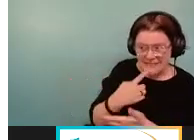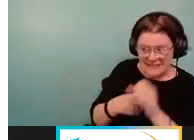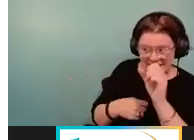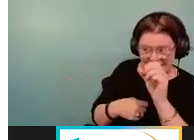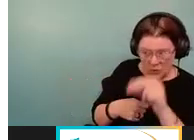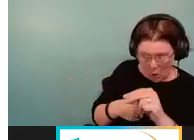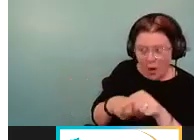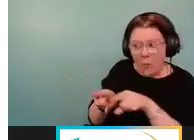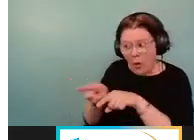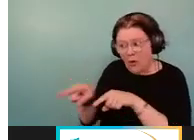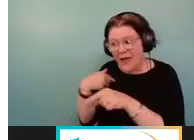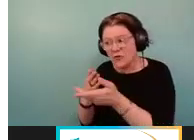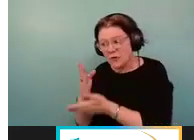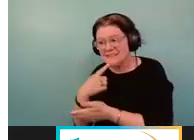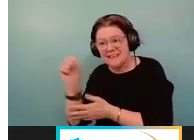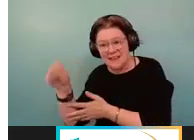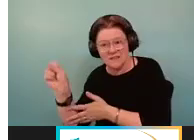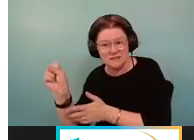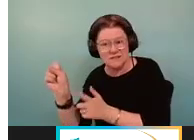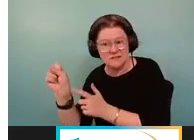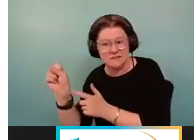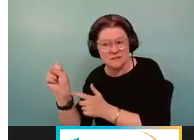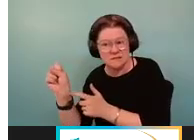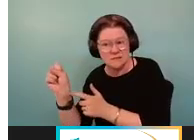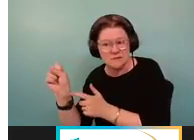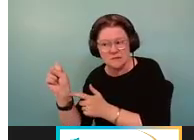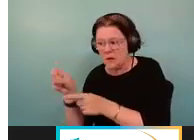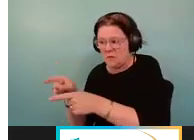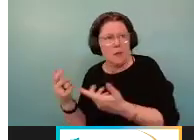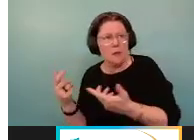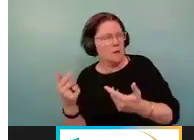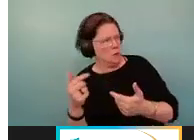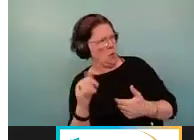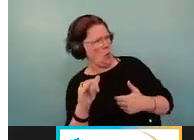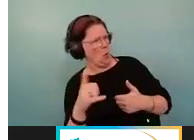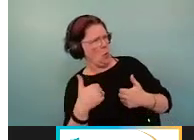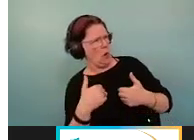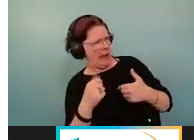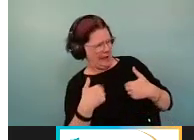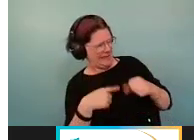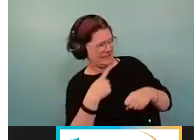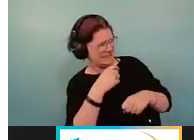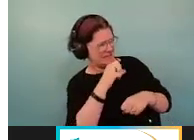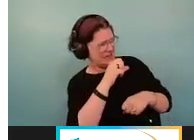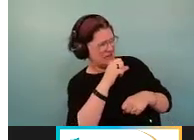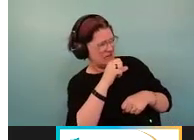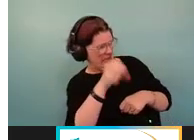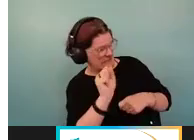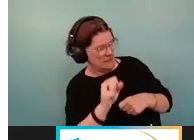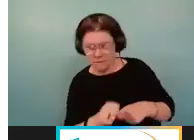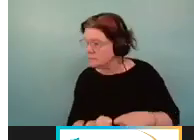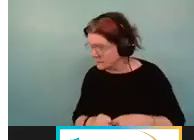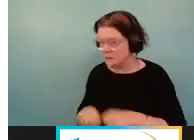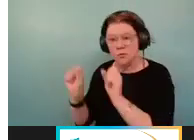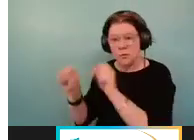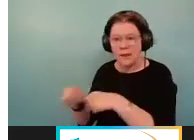something that sometimes has to be done, but not being aware of their right to say no, and also their right to say yes.